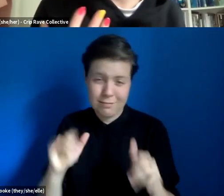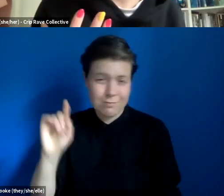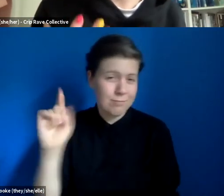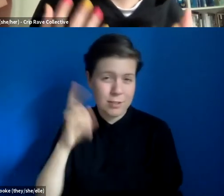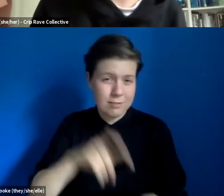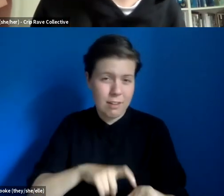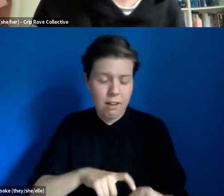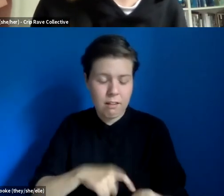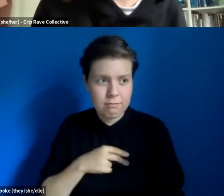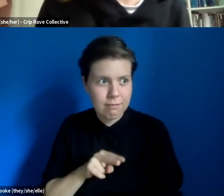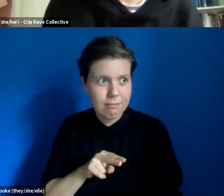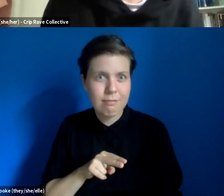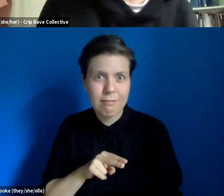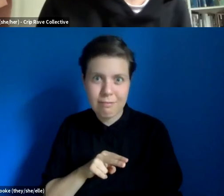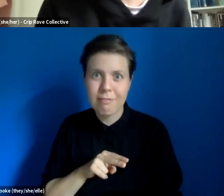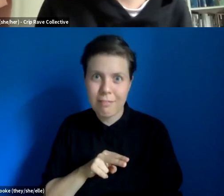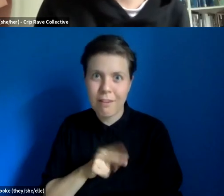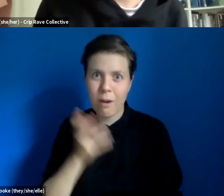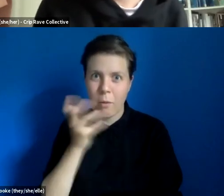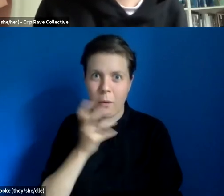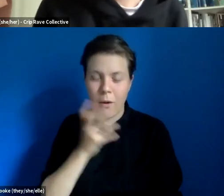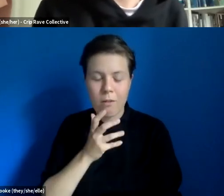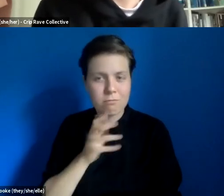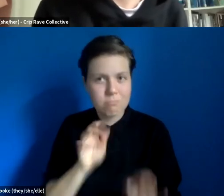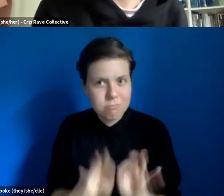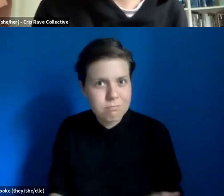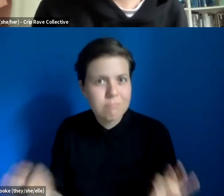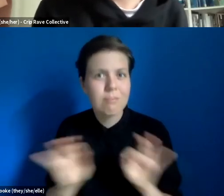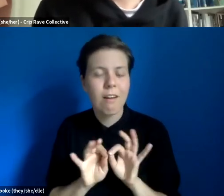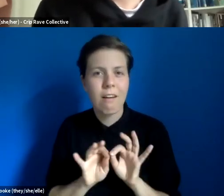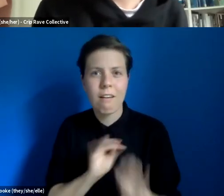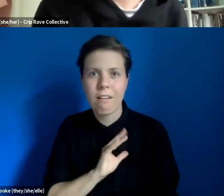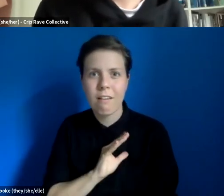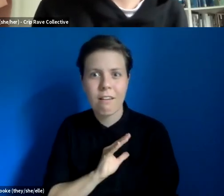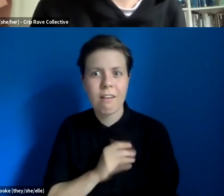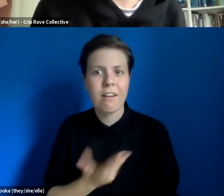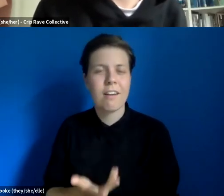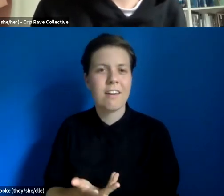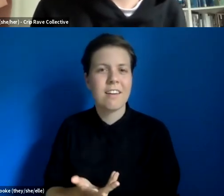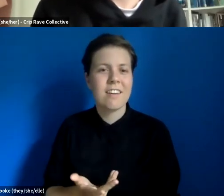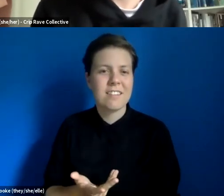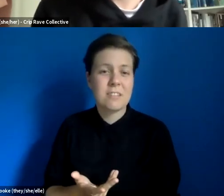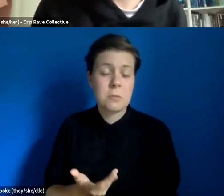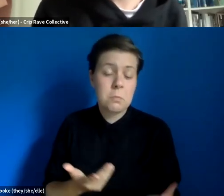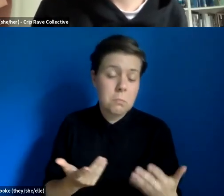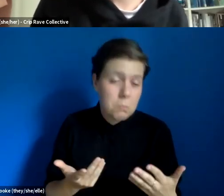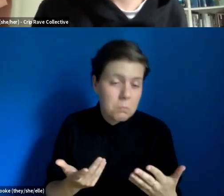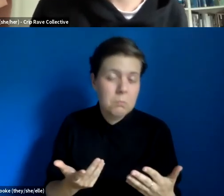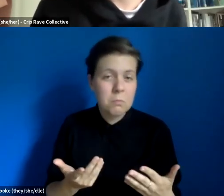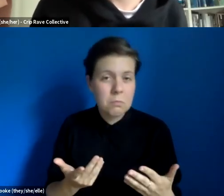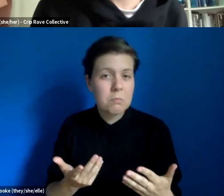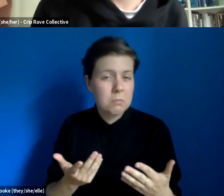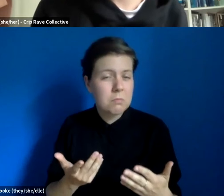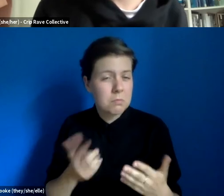you know, this is like really necessary work. And I'm hoping that folks will kind of